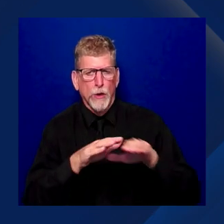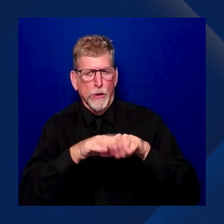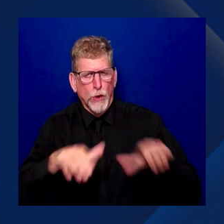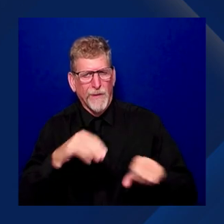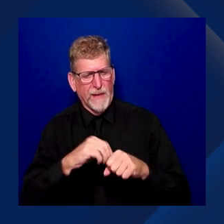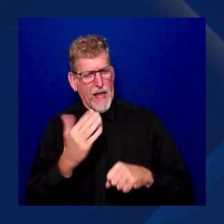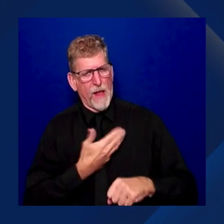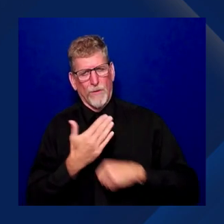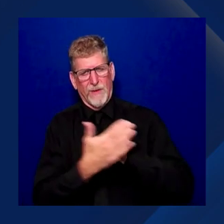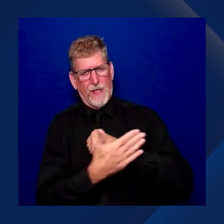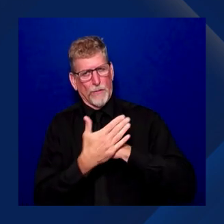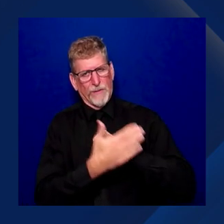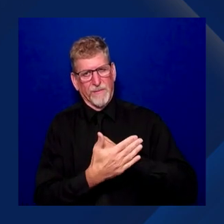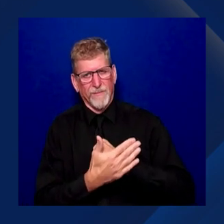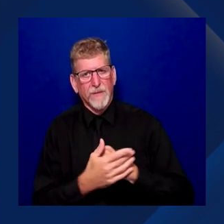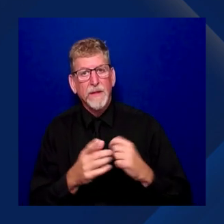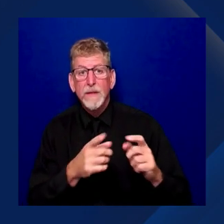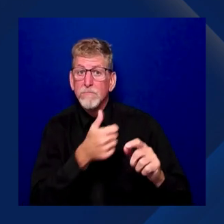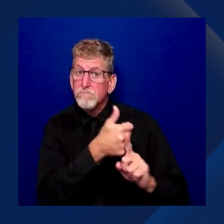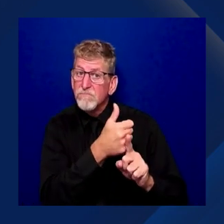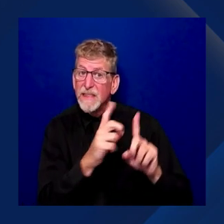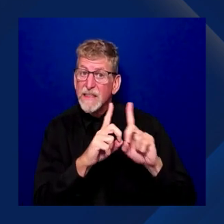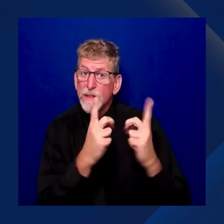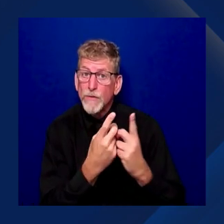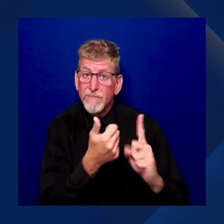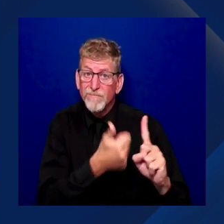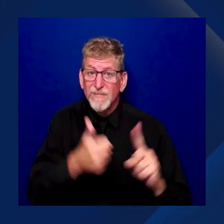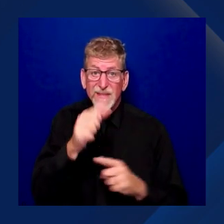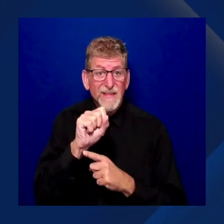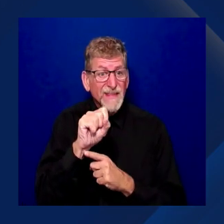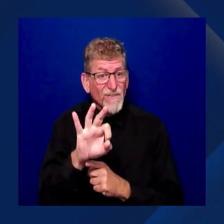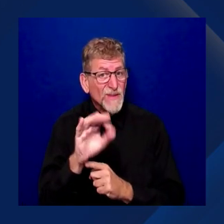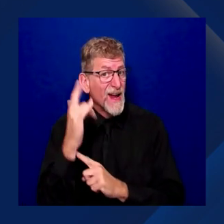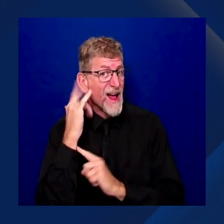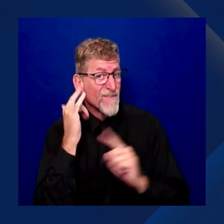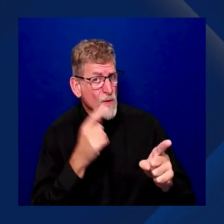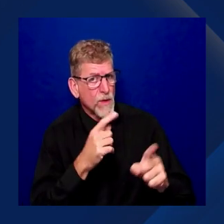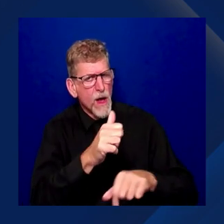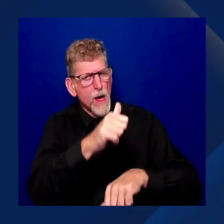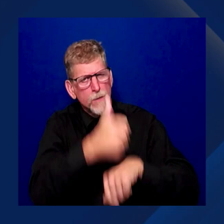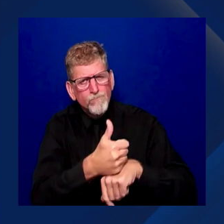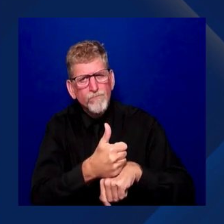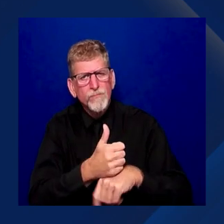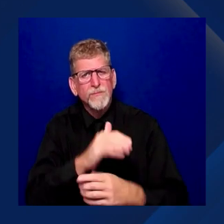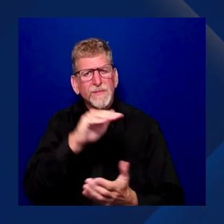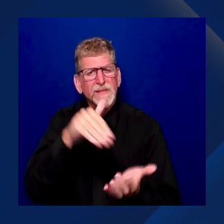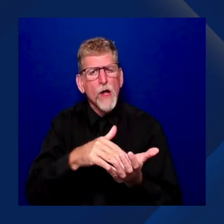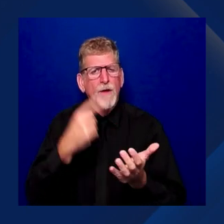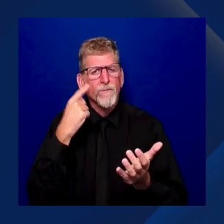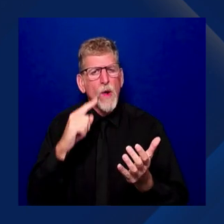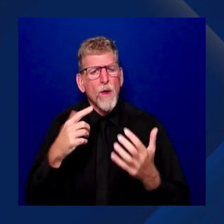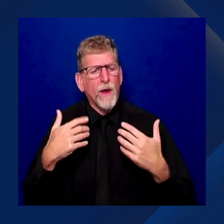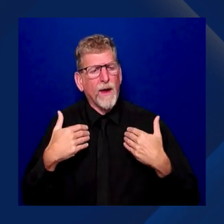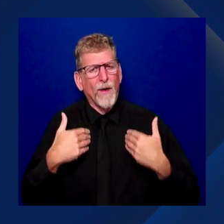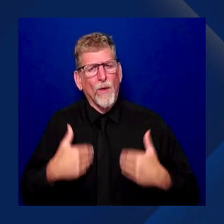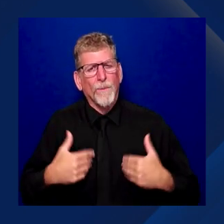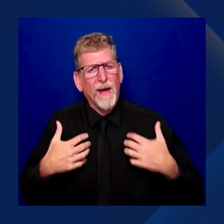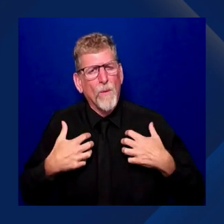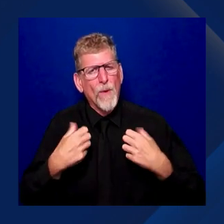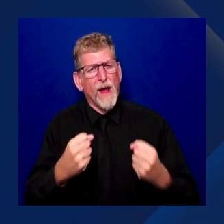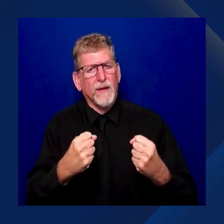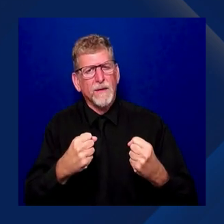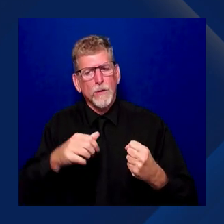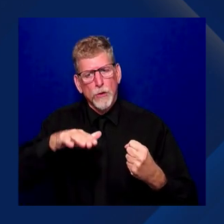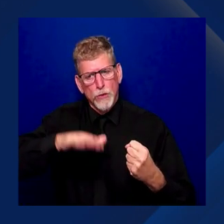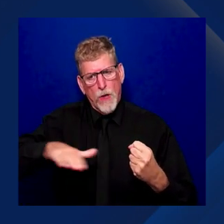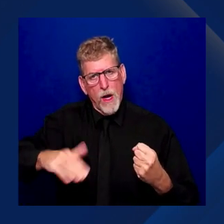Harris worked to create the Center for Youth Wellness focused specifically on childhood trauma. And as Attorney General of